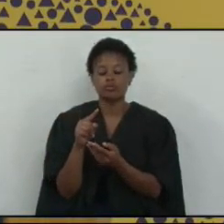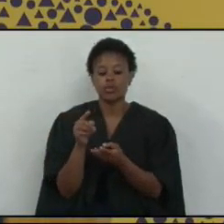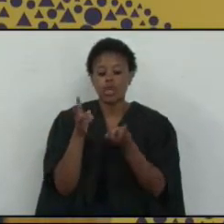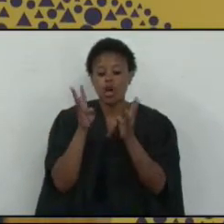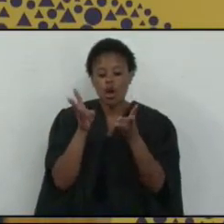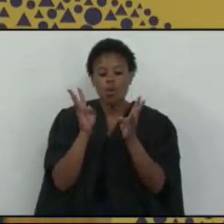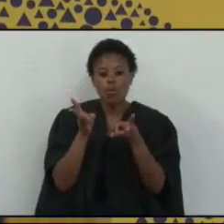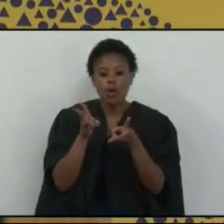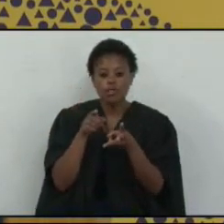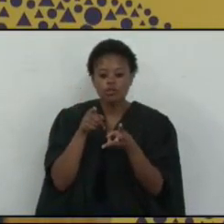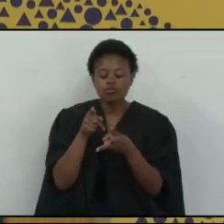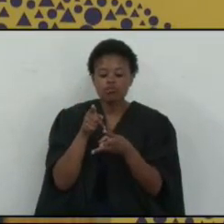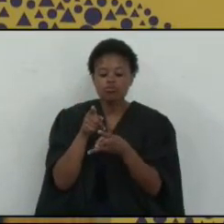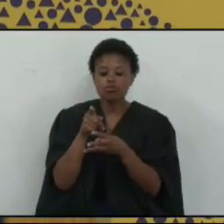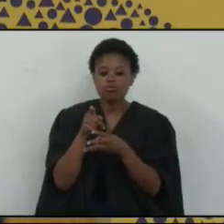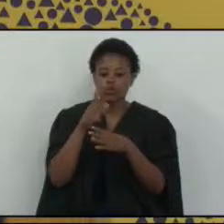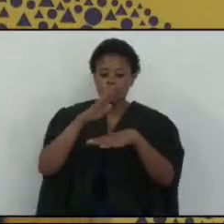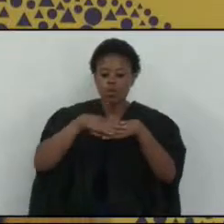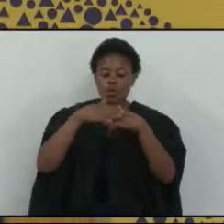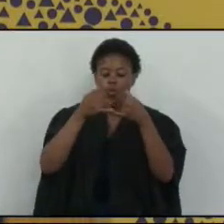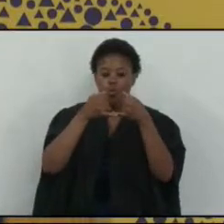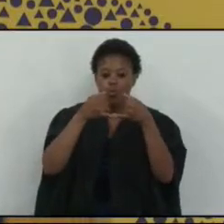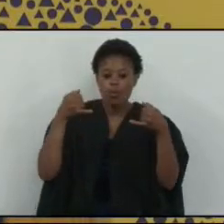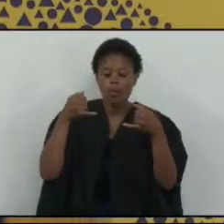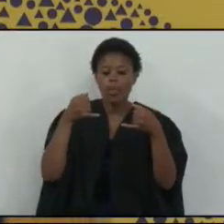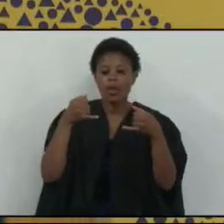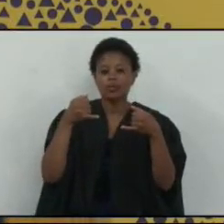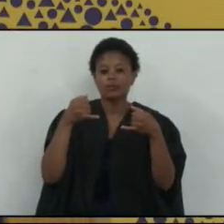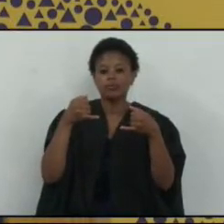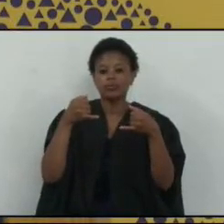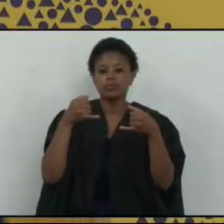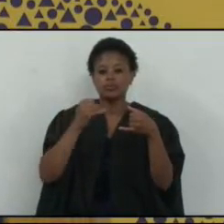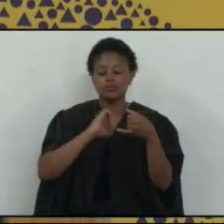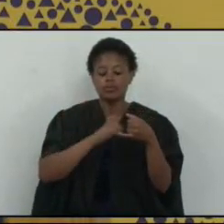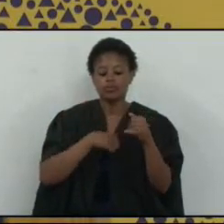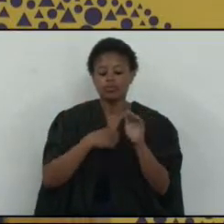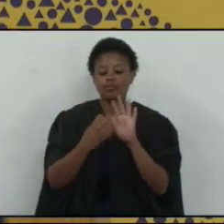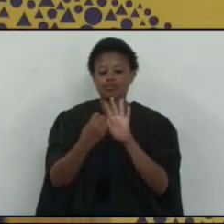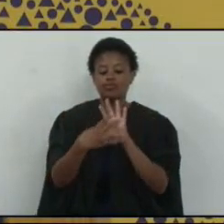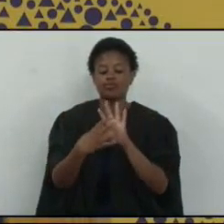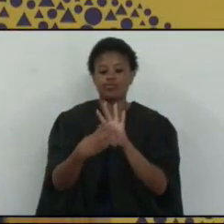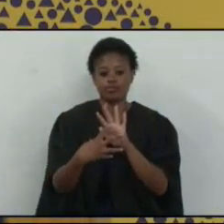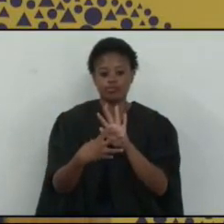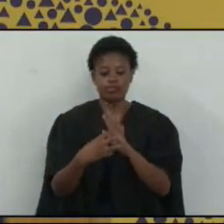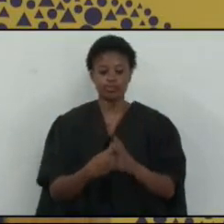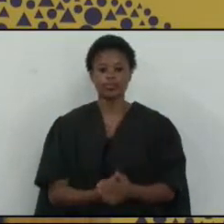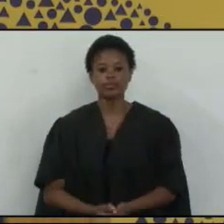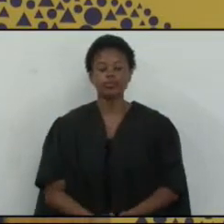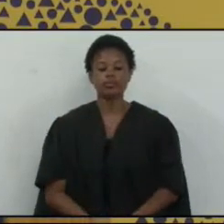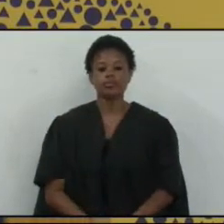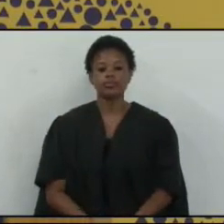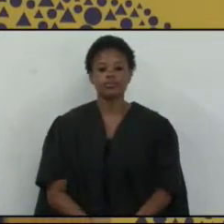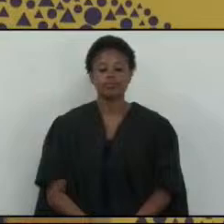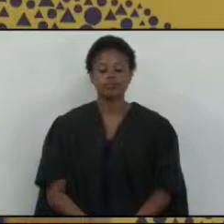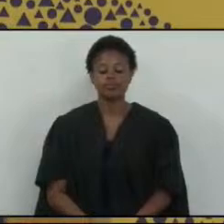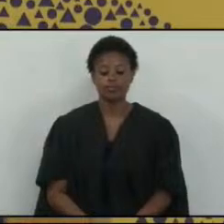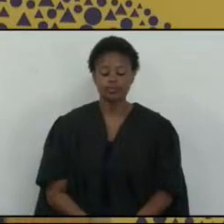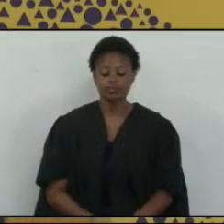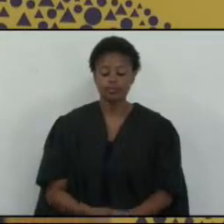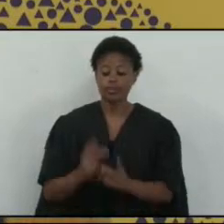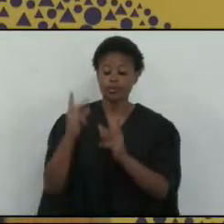the proceedings online via our social media platforms. Our guest